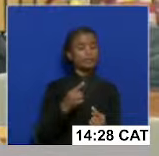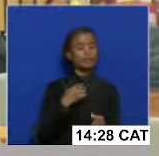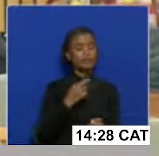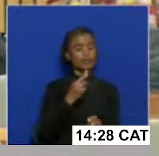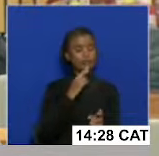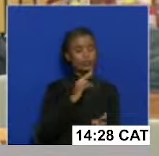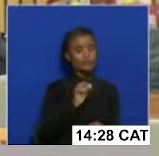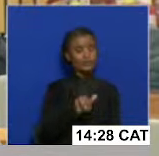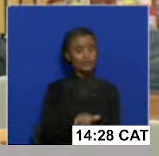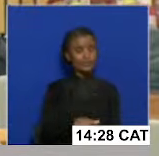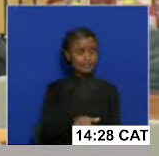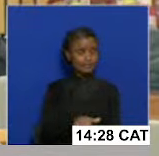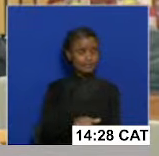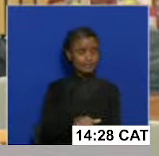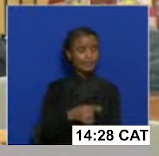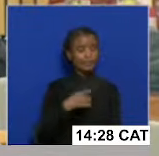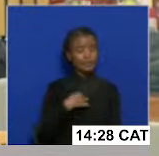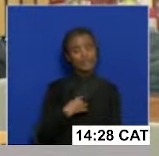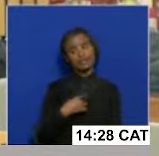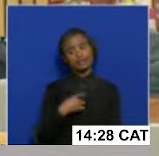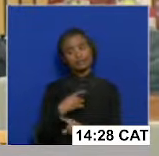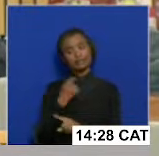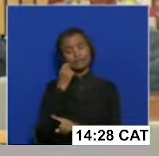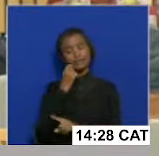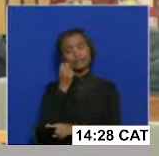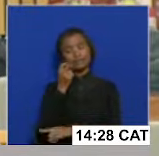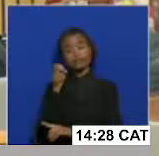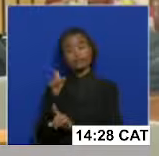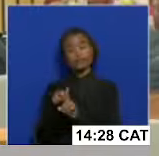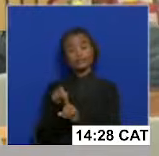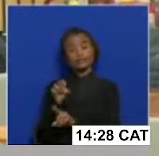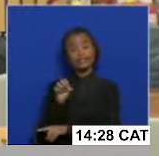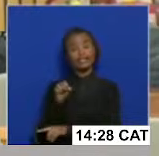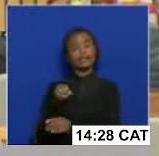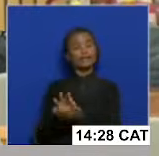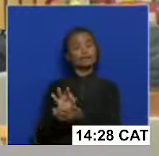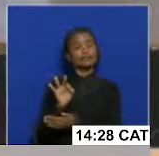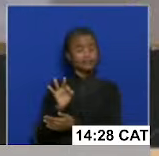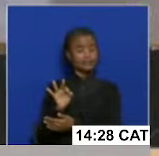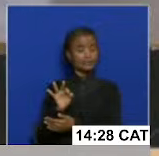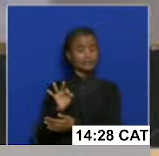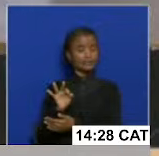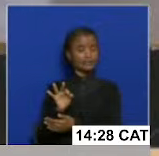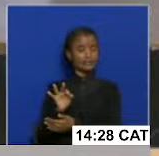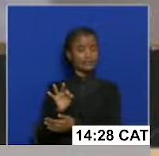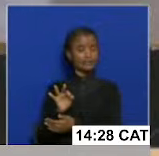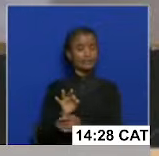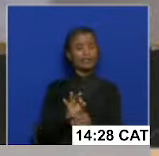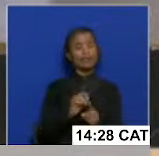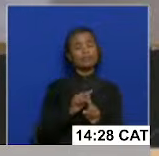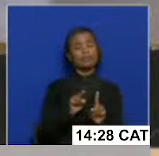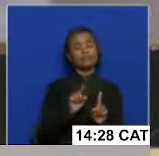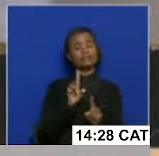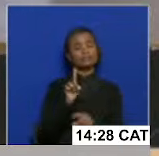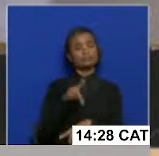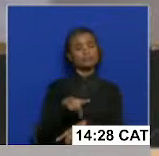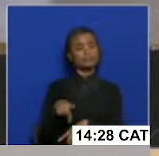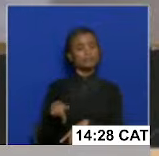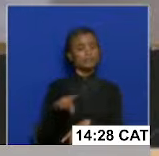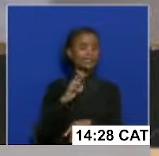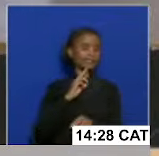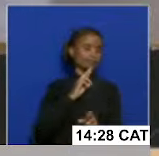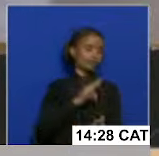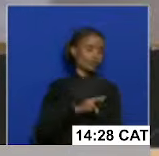someone at 13 then. It's like I only responded to this one of DPP. I don't know what happened.